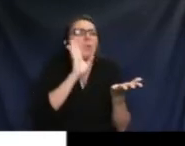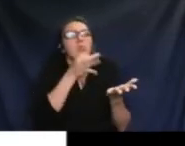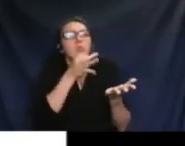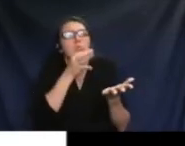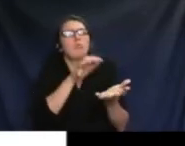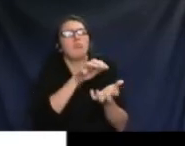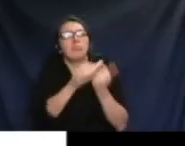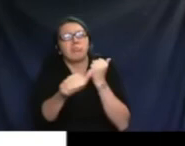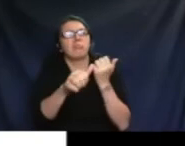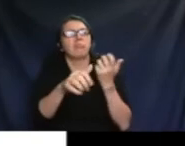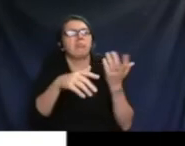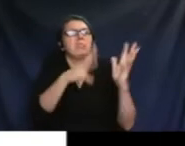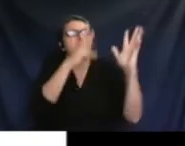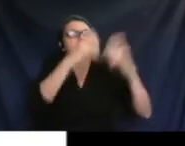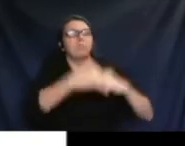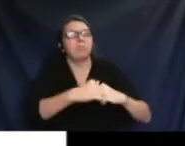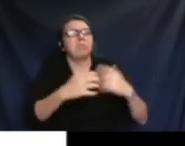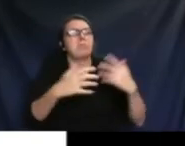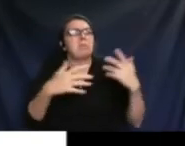you have the